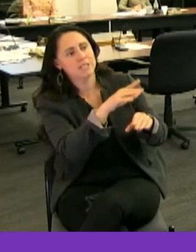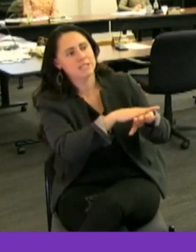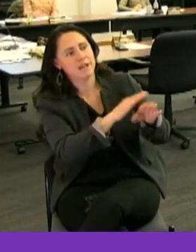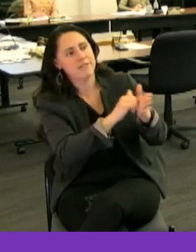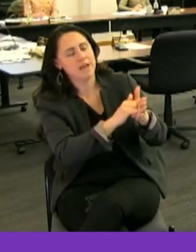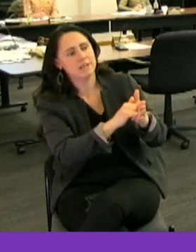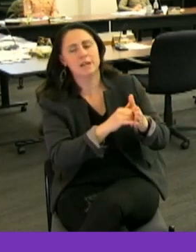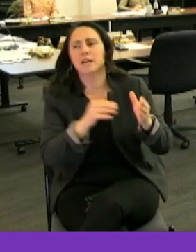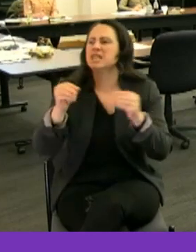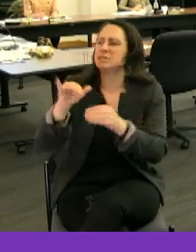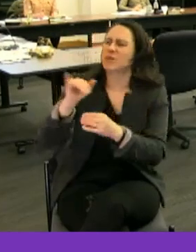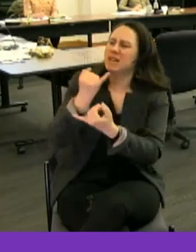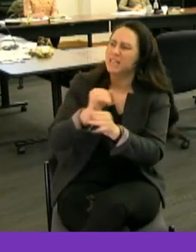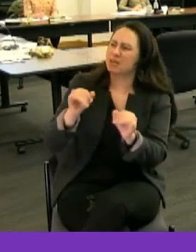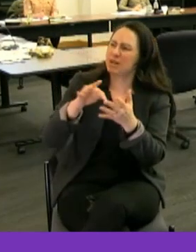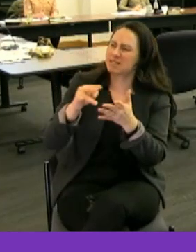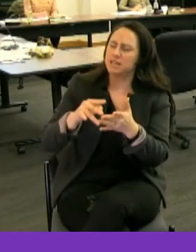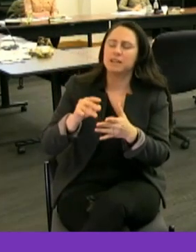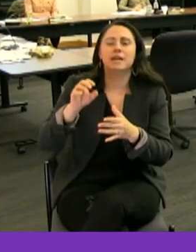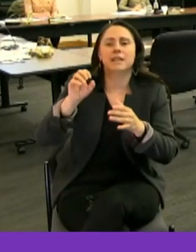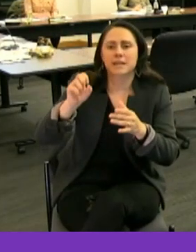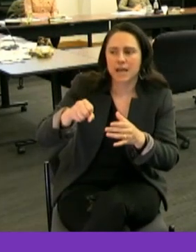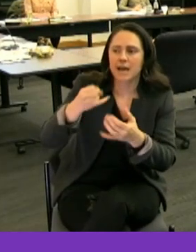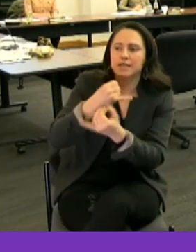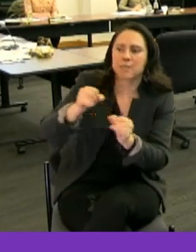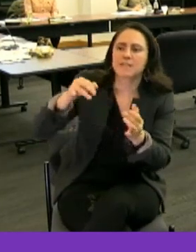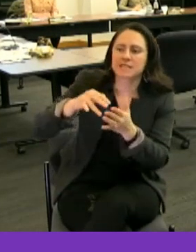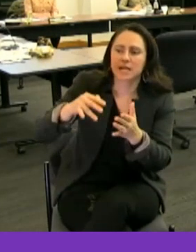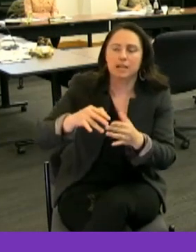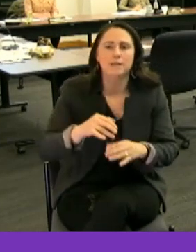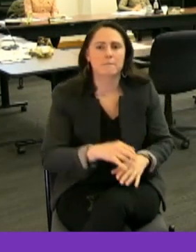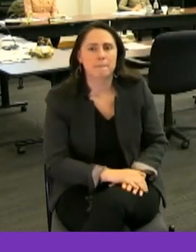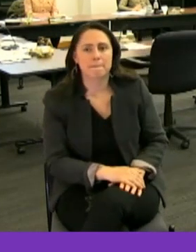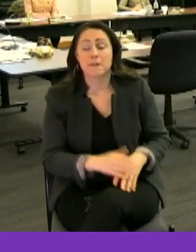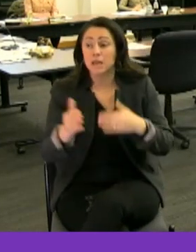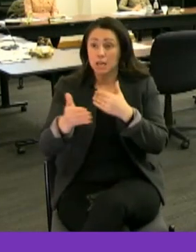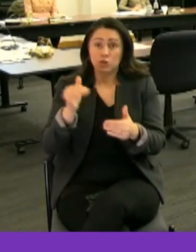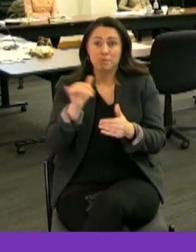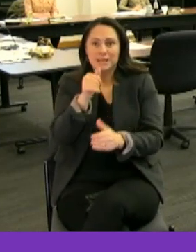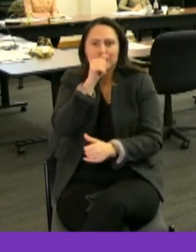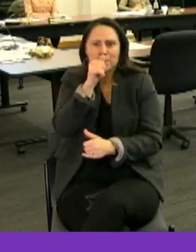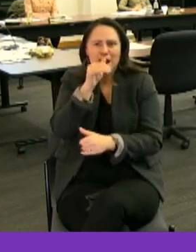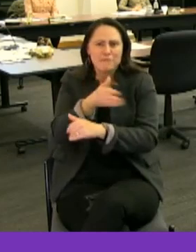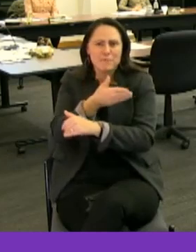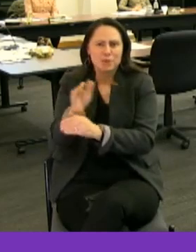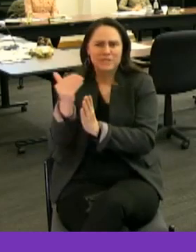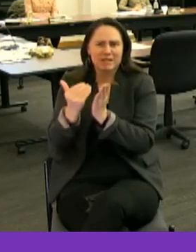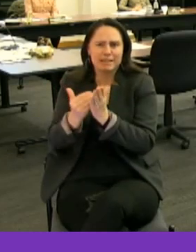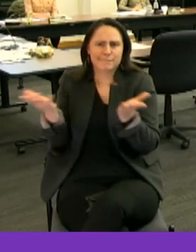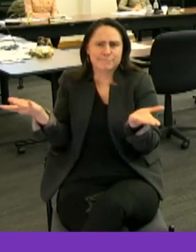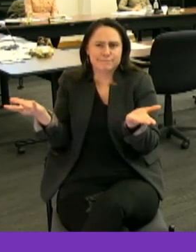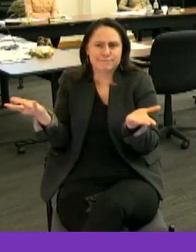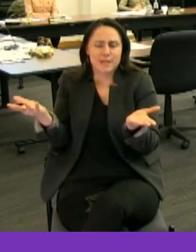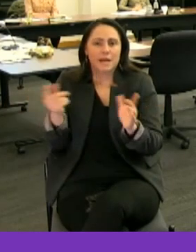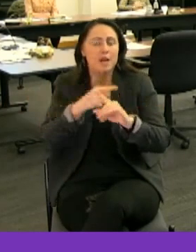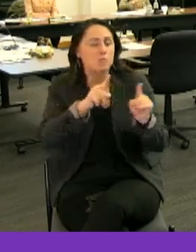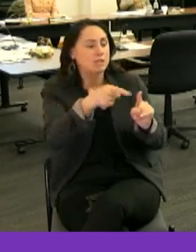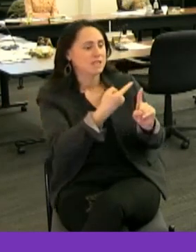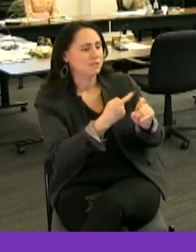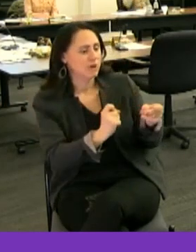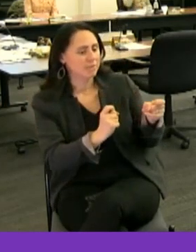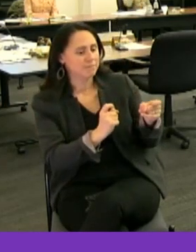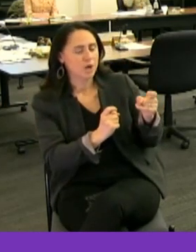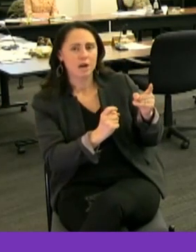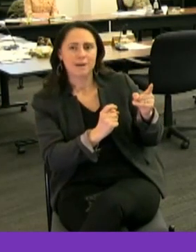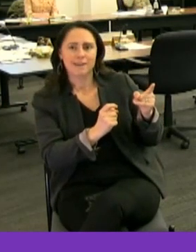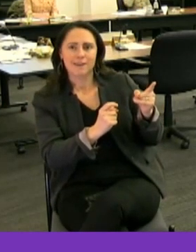that topic. More like an independent study then, isn't it? Like an independent. It's an independent study then. Great. Almost like a private music lesson. Right. Yeah, but just from what